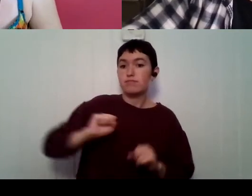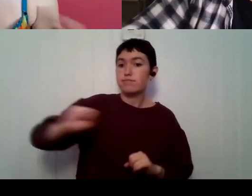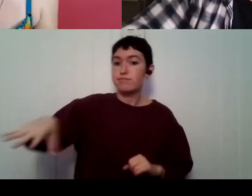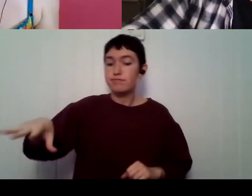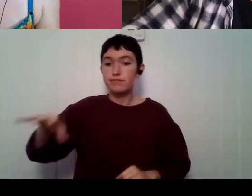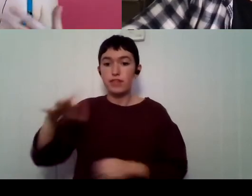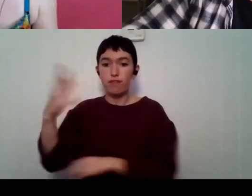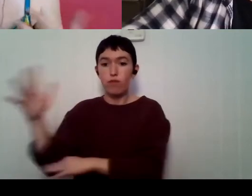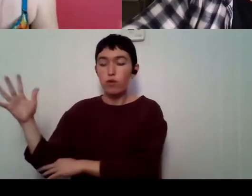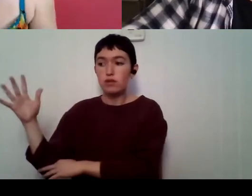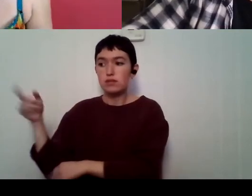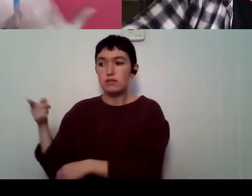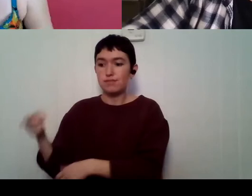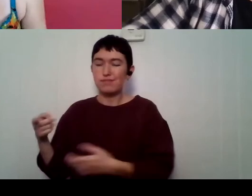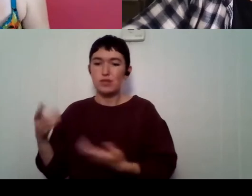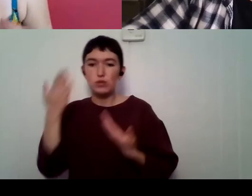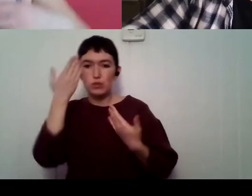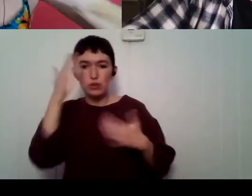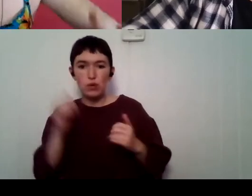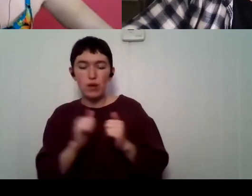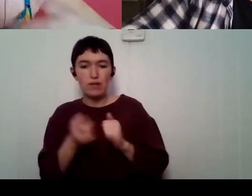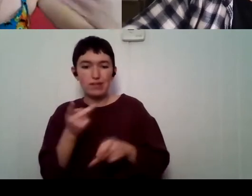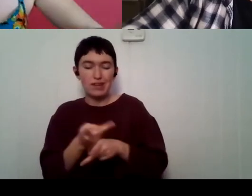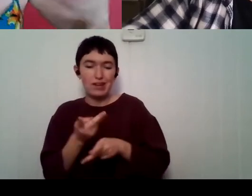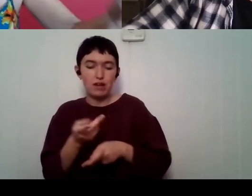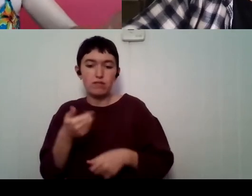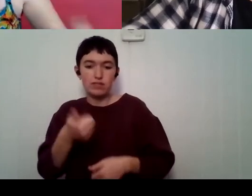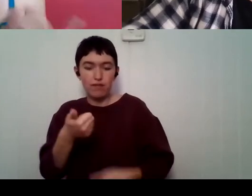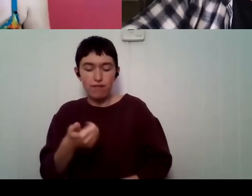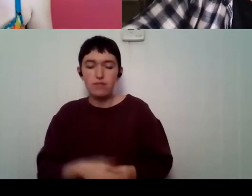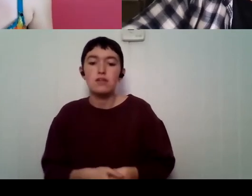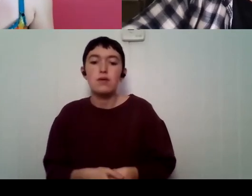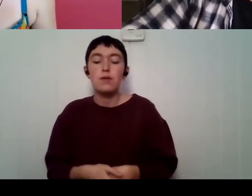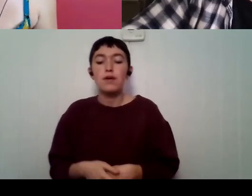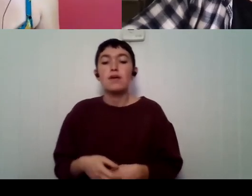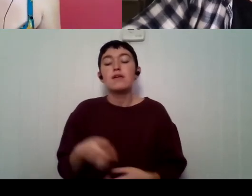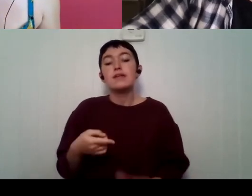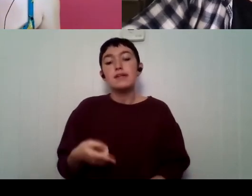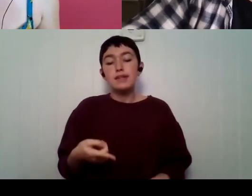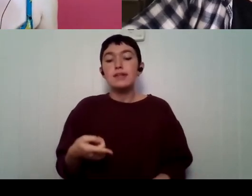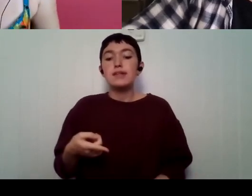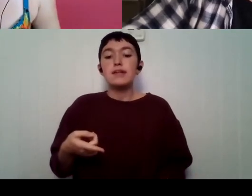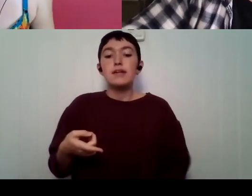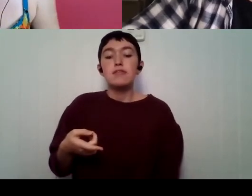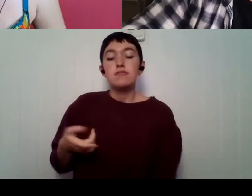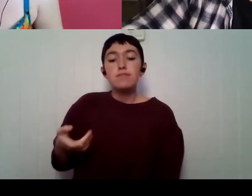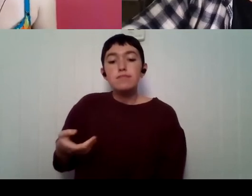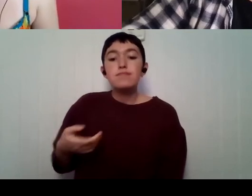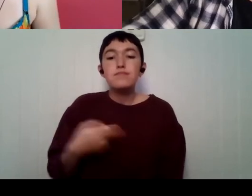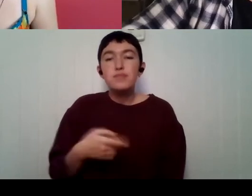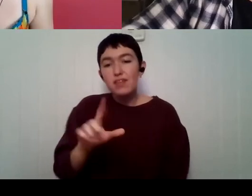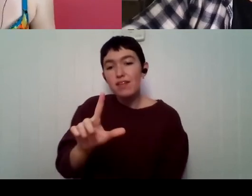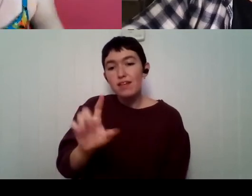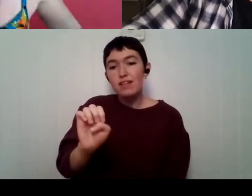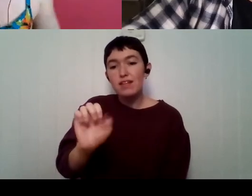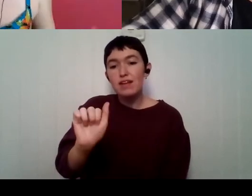been with humans her whole life. So she's completely accustomed to them, or habituated, which is the term we use. And so, the leash is,